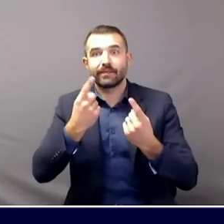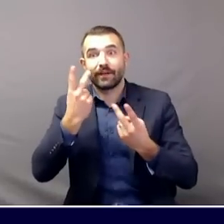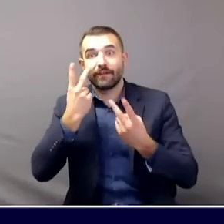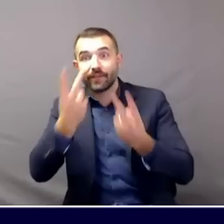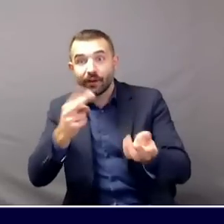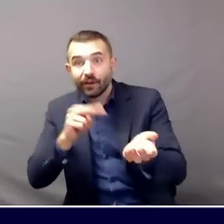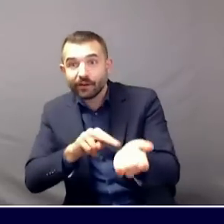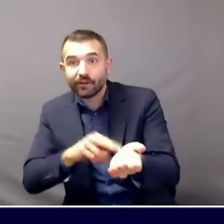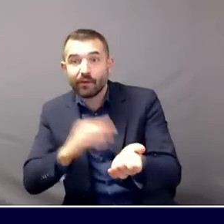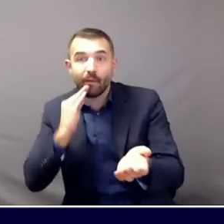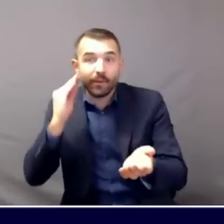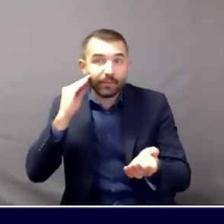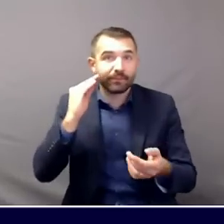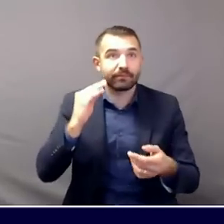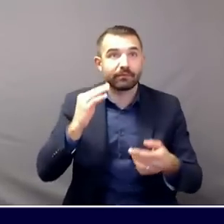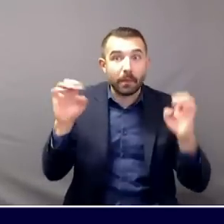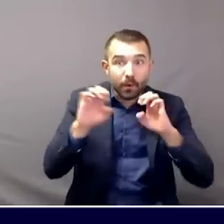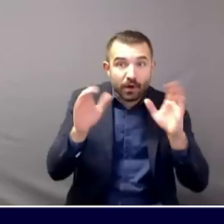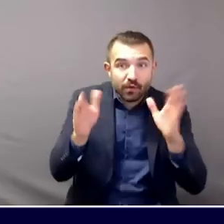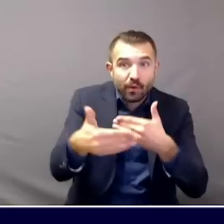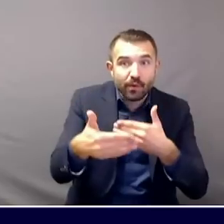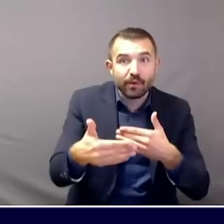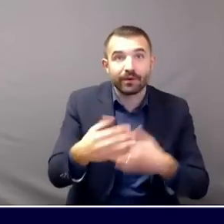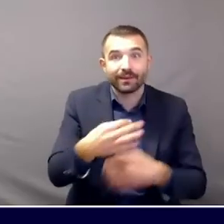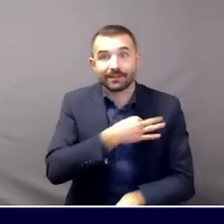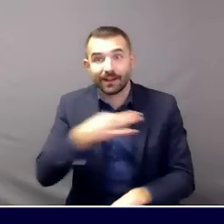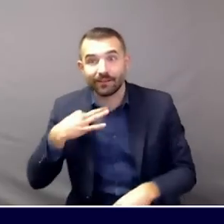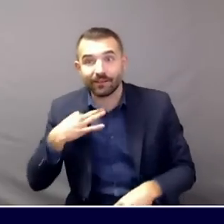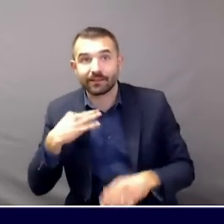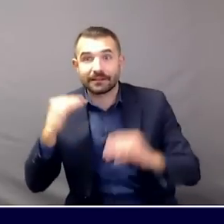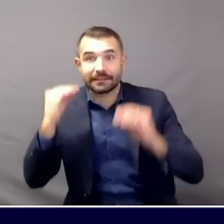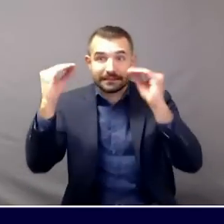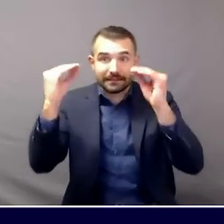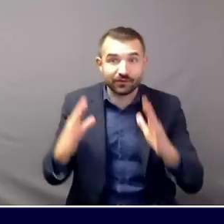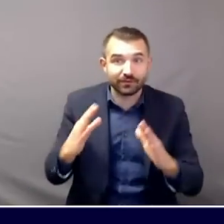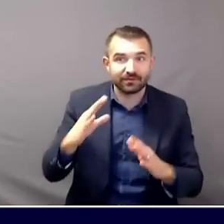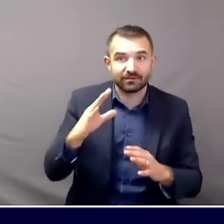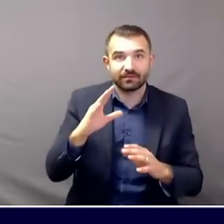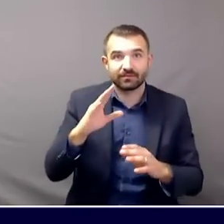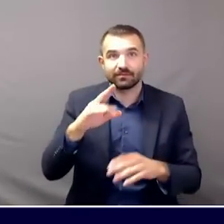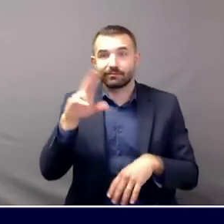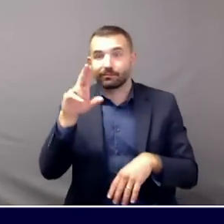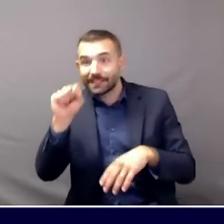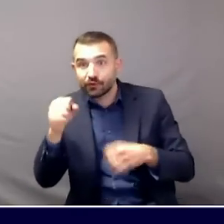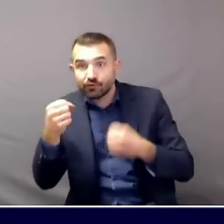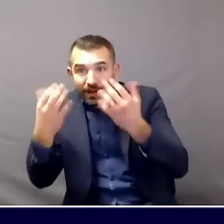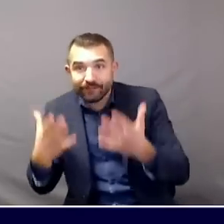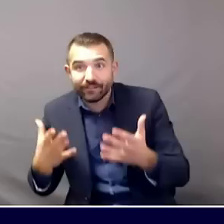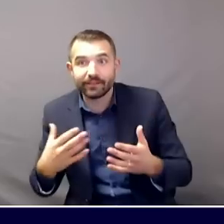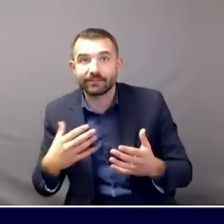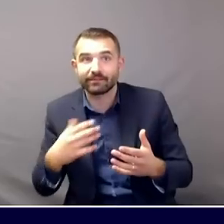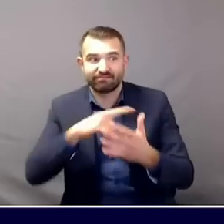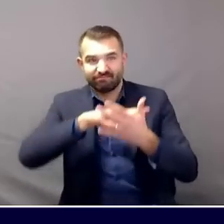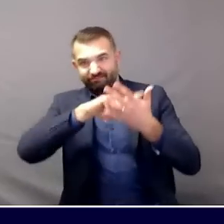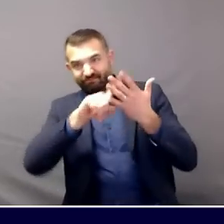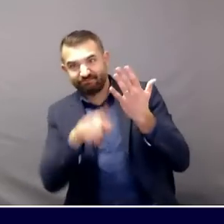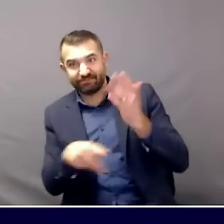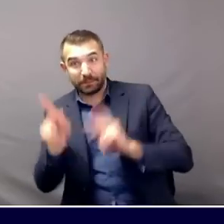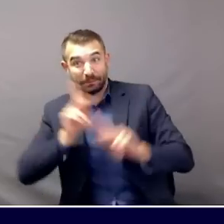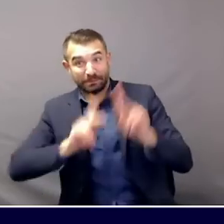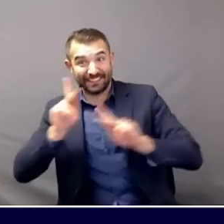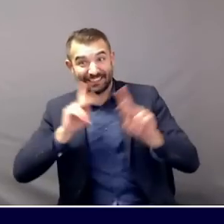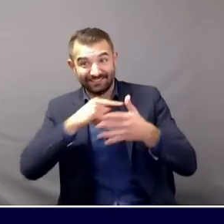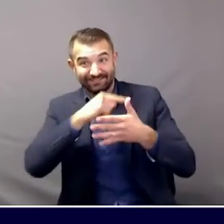tech, the teacher, the school bus driver, whose health and well-being are at stake every time any of us takes a